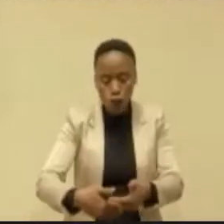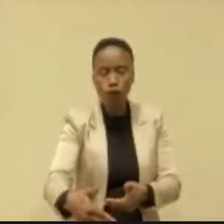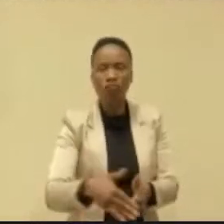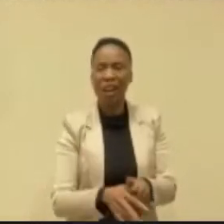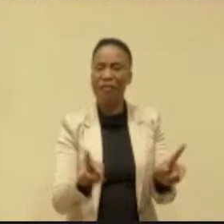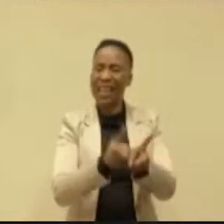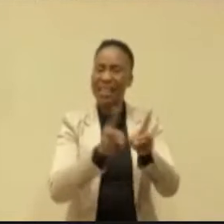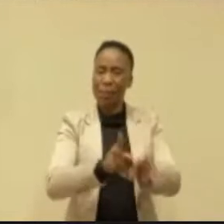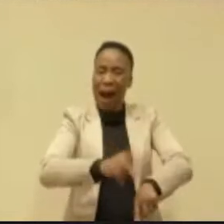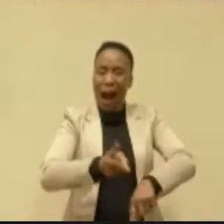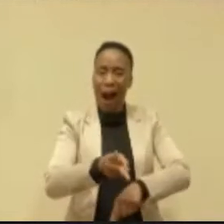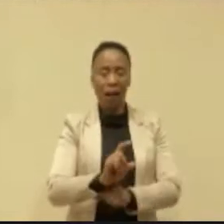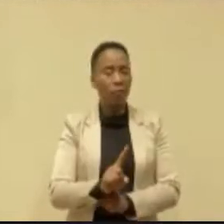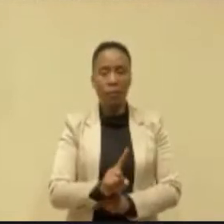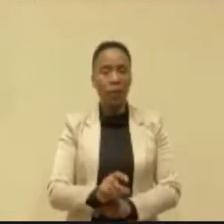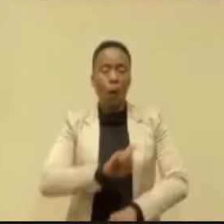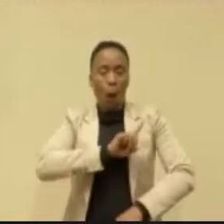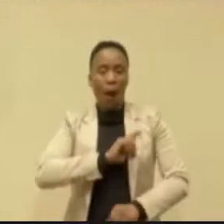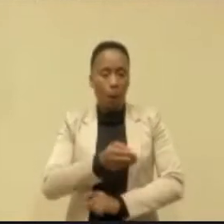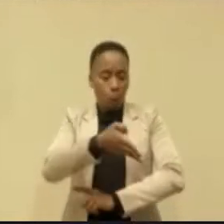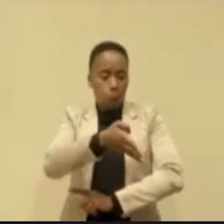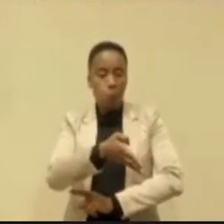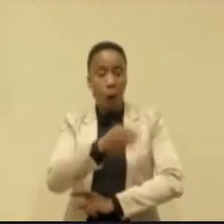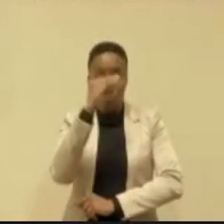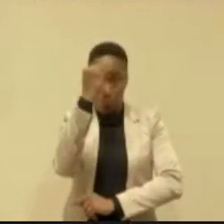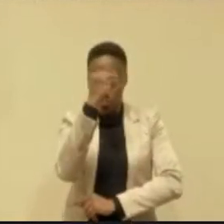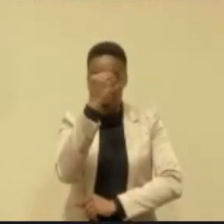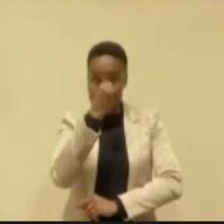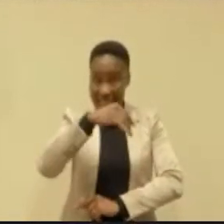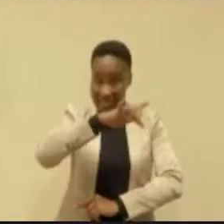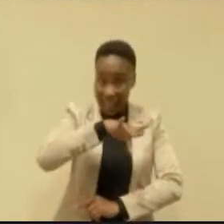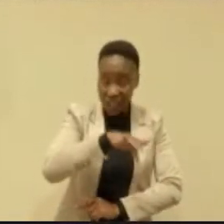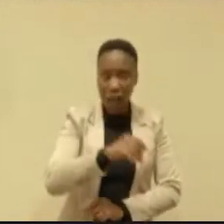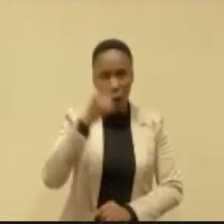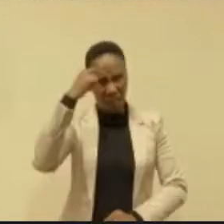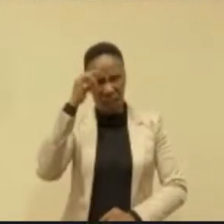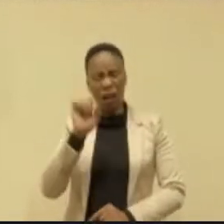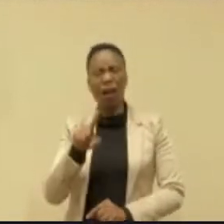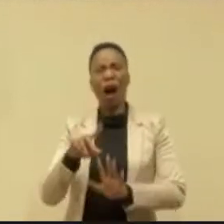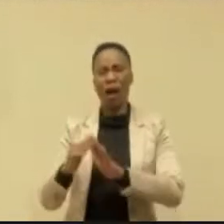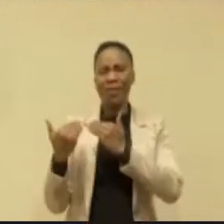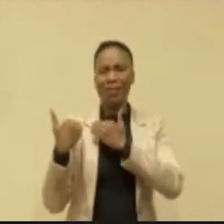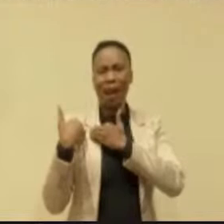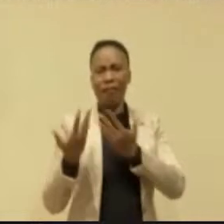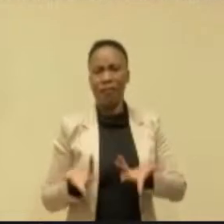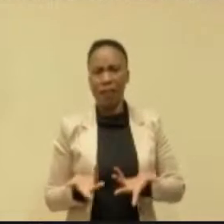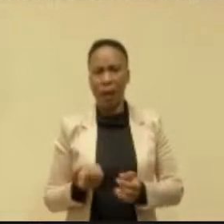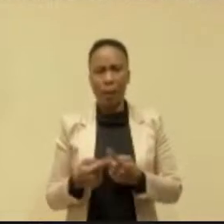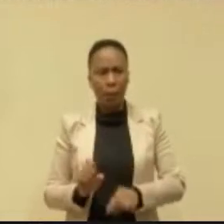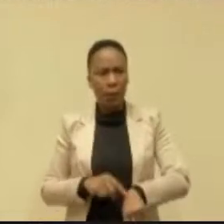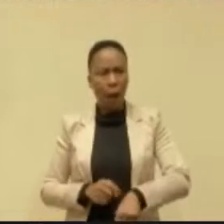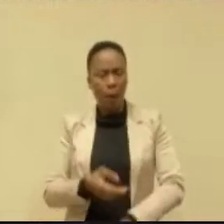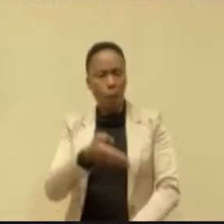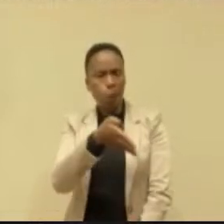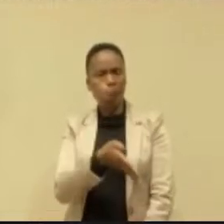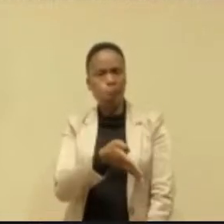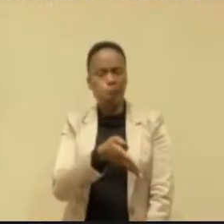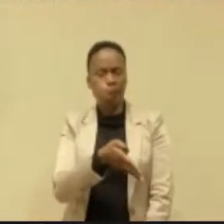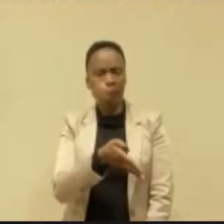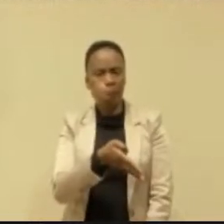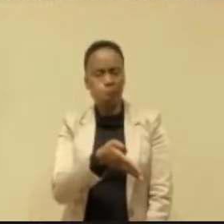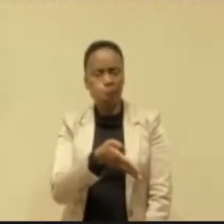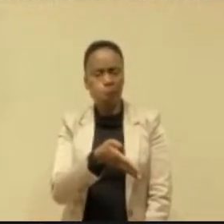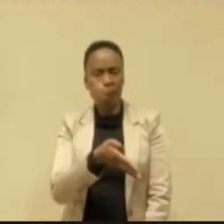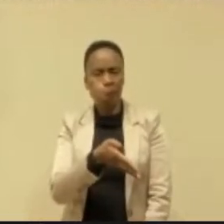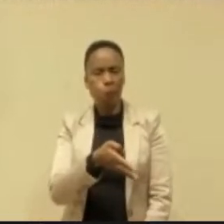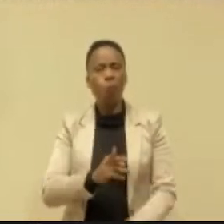because if you are at the police station you think you are safe and when you are there you you